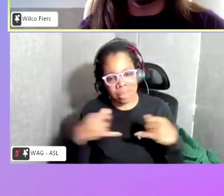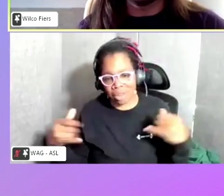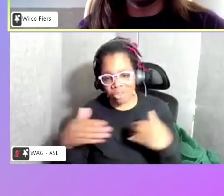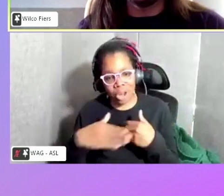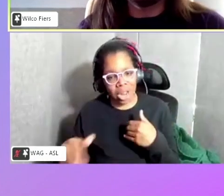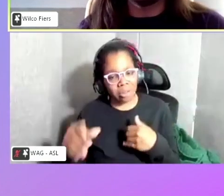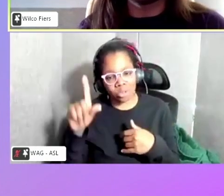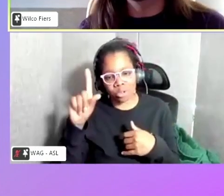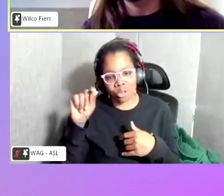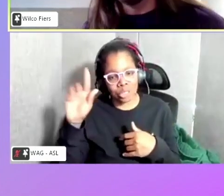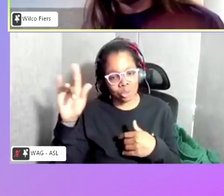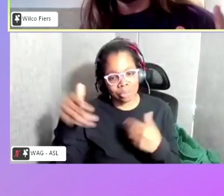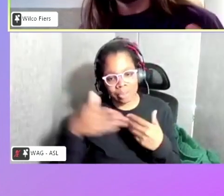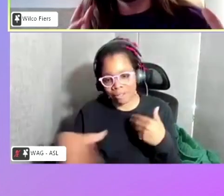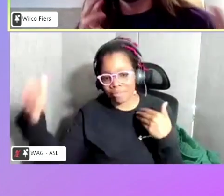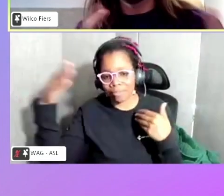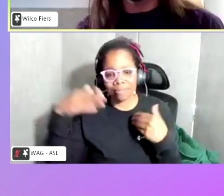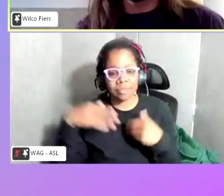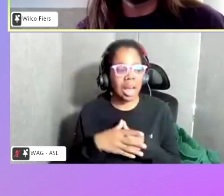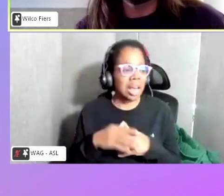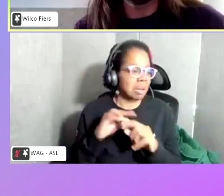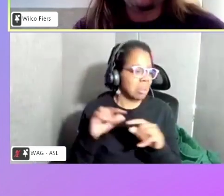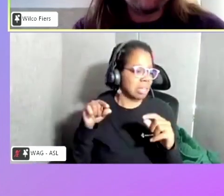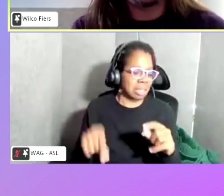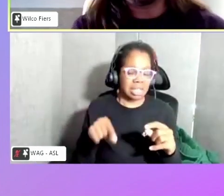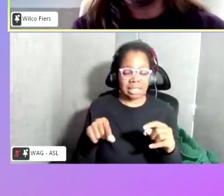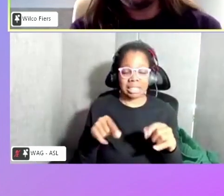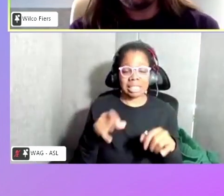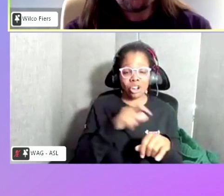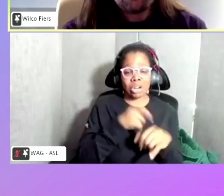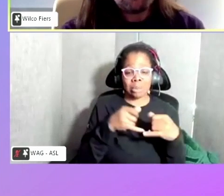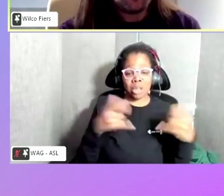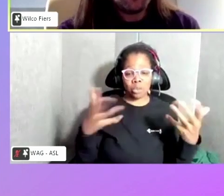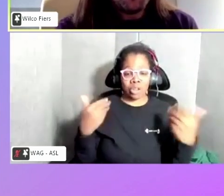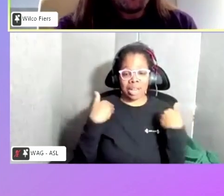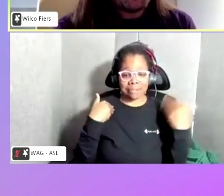WCAG 3 just yet, but this is as far as the timeline exists.